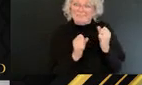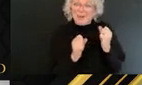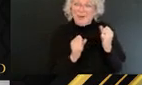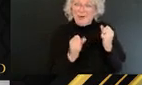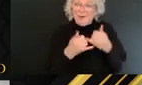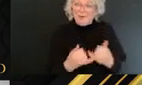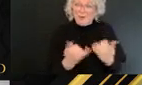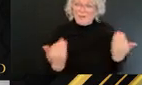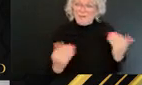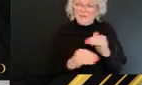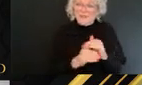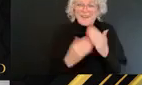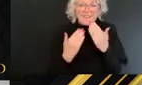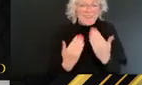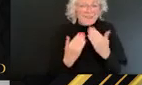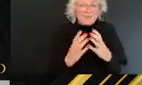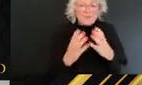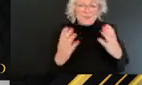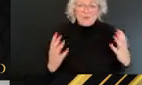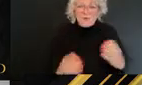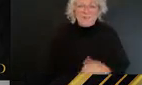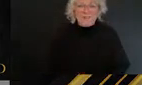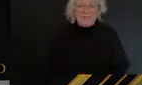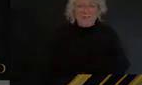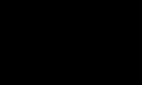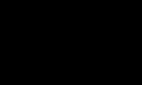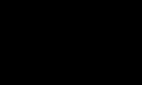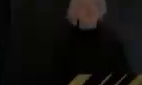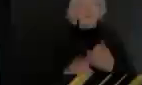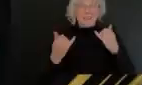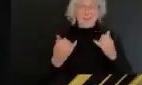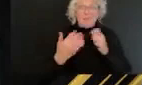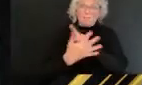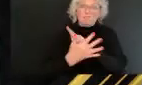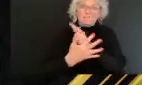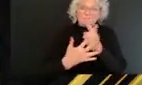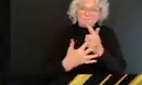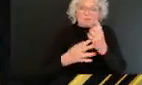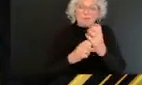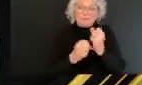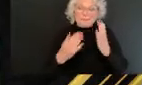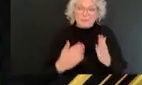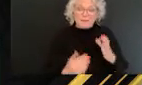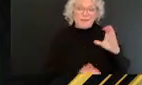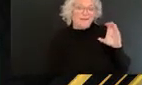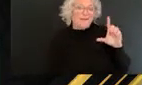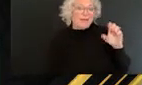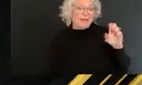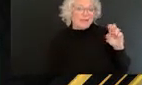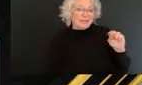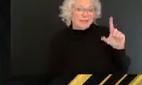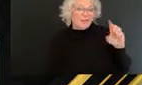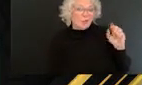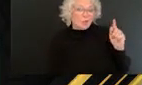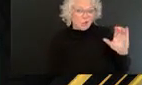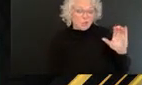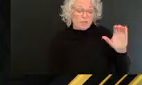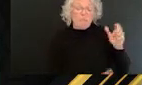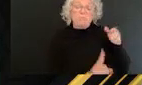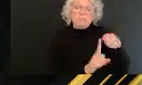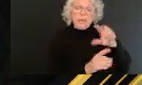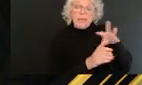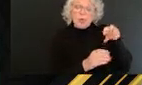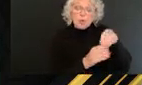year's award ceremony. So thank you so much. Now on to our next award recipient, Clean Logic.